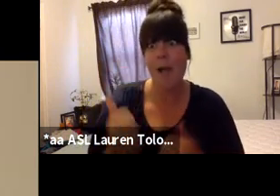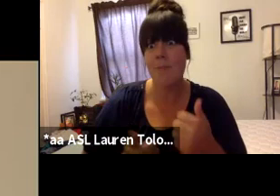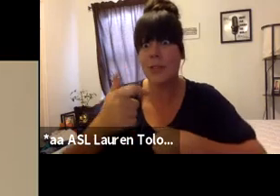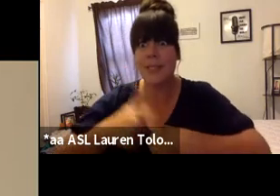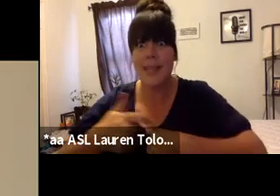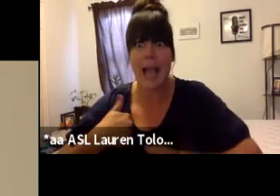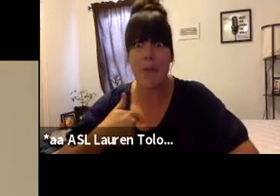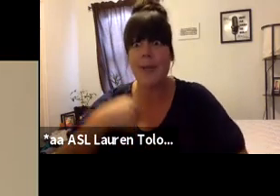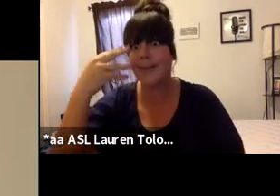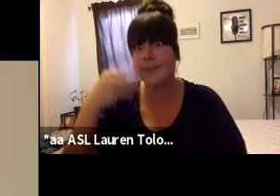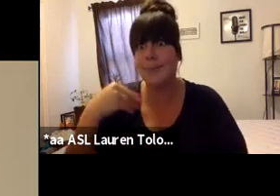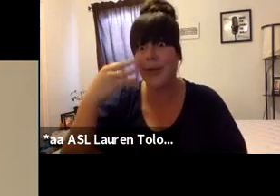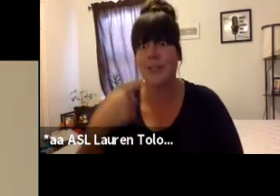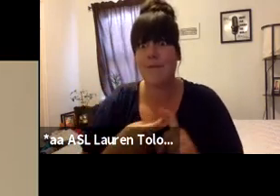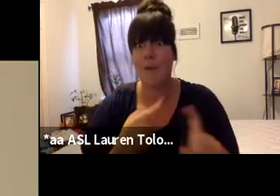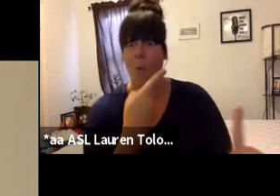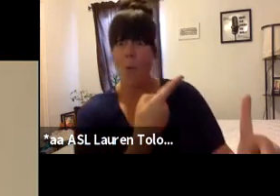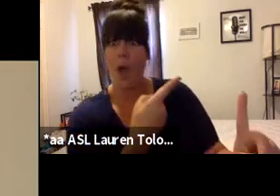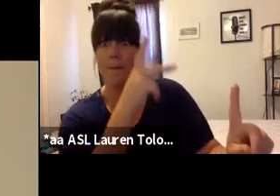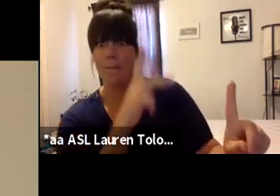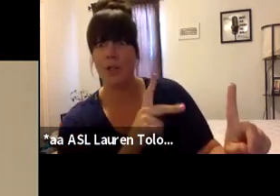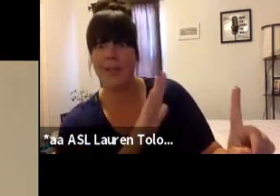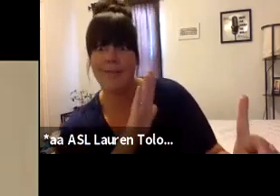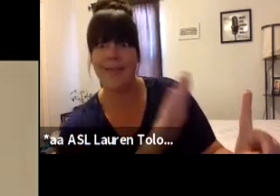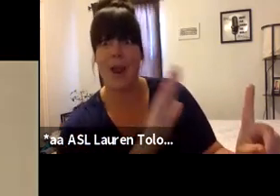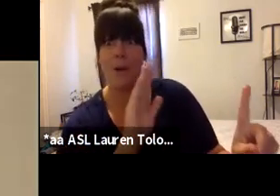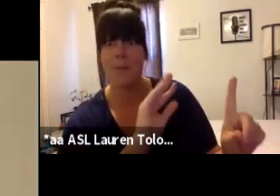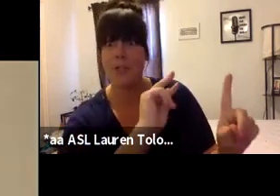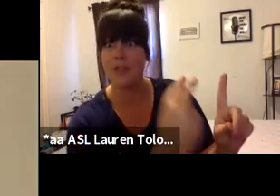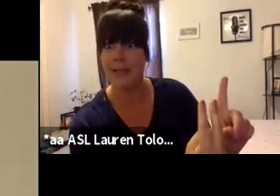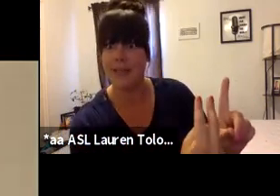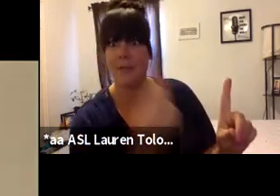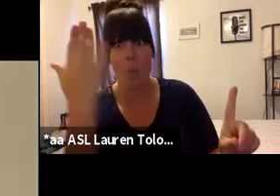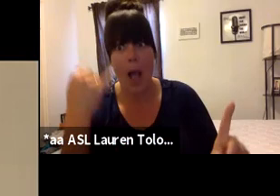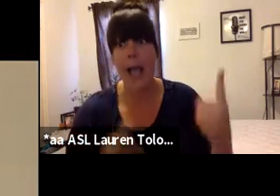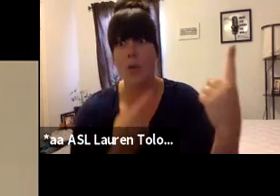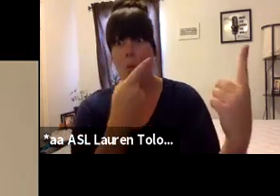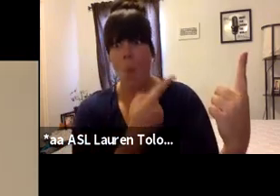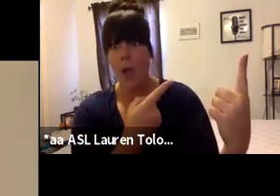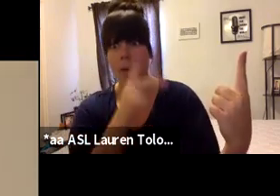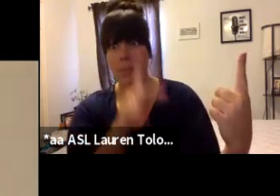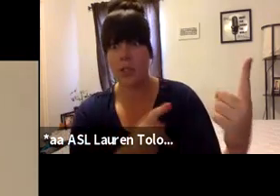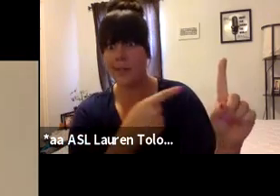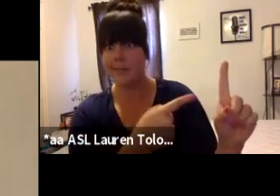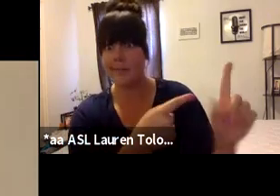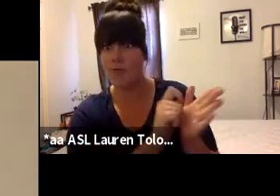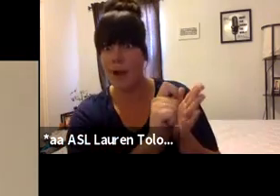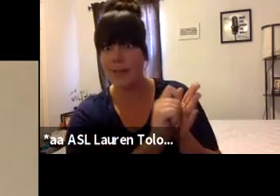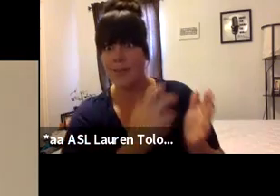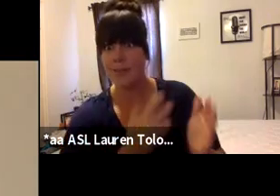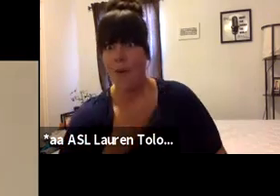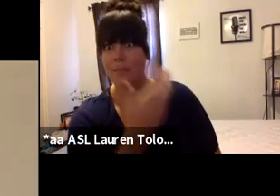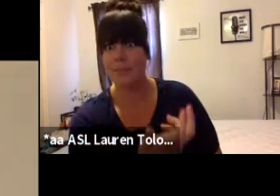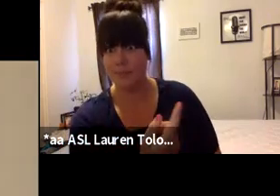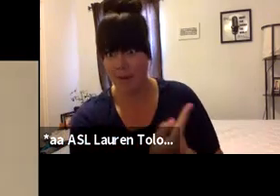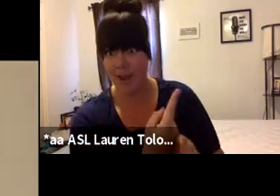experience it from one person's perspective because one person writes the poem. And we know that most of the